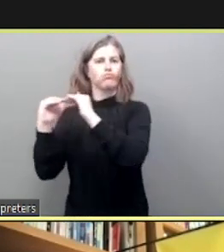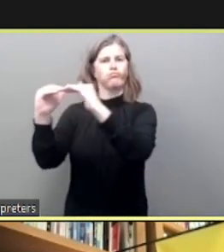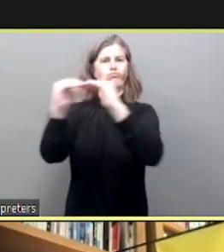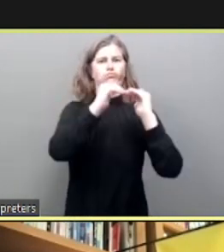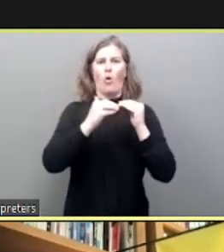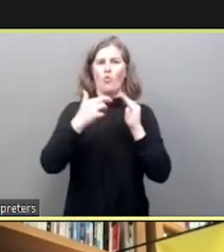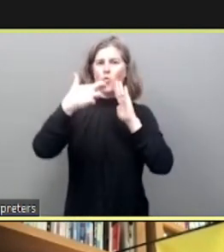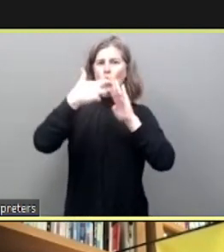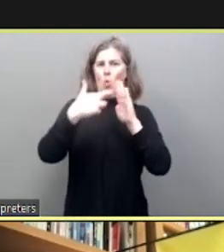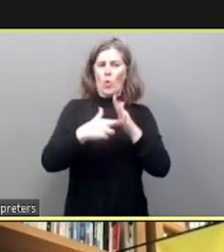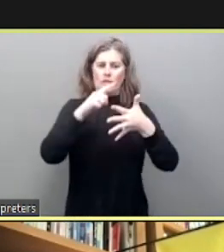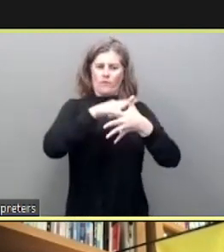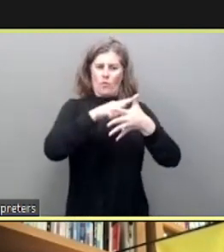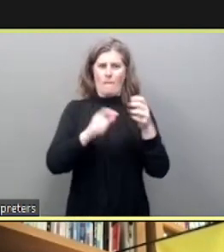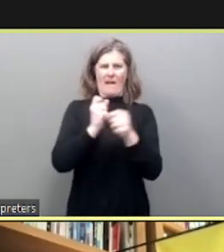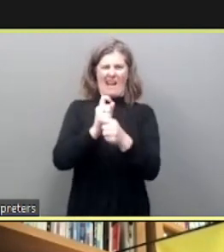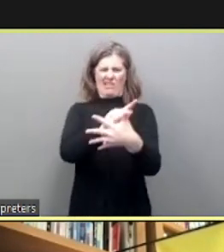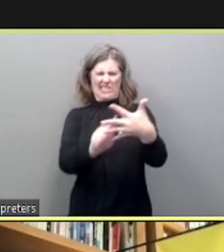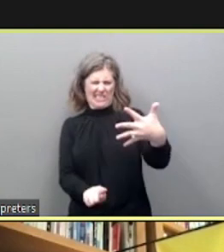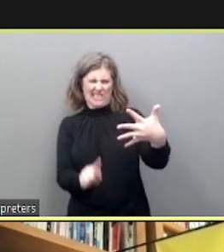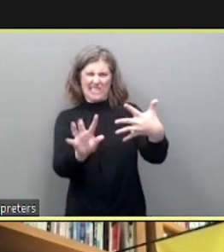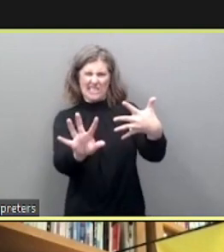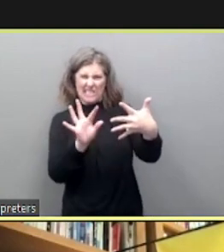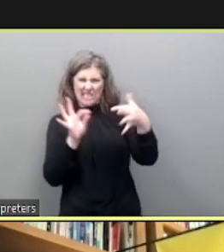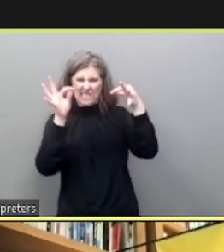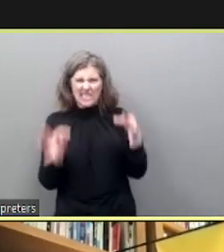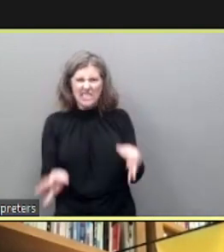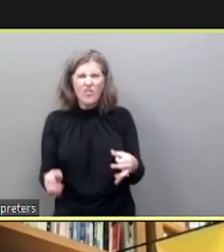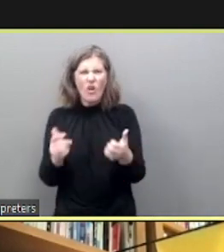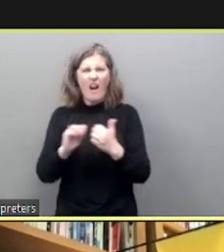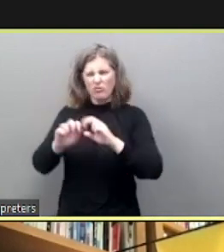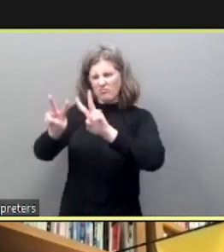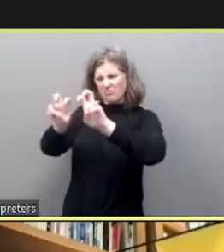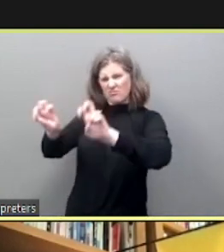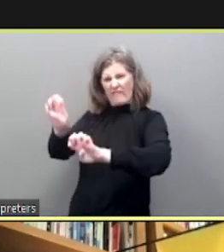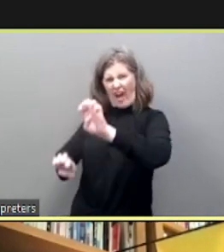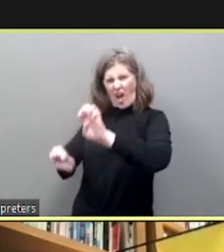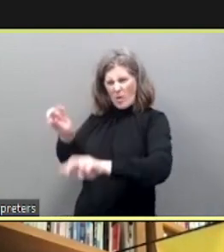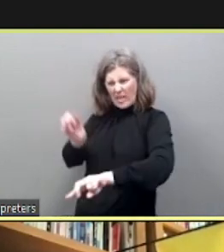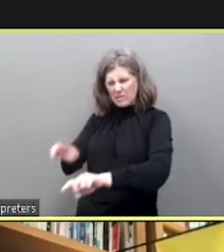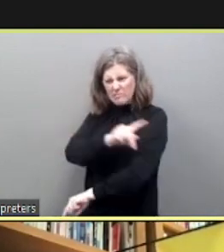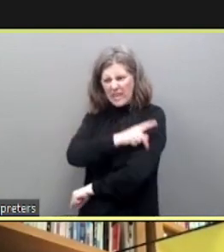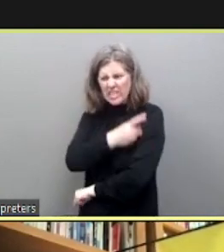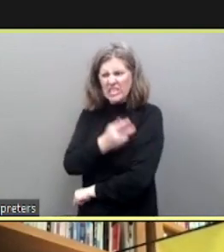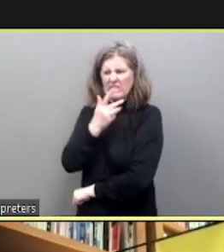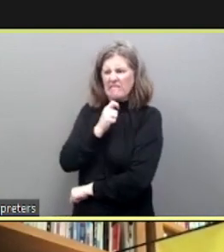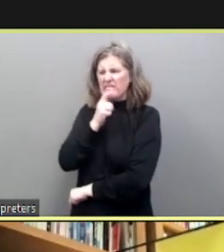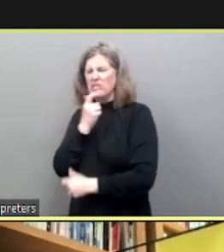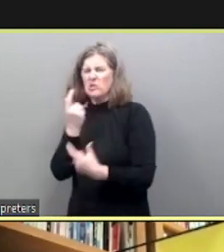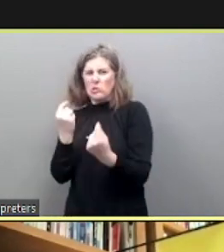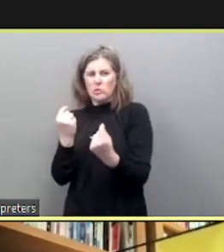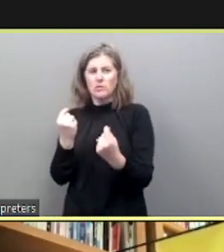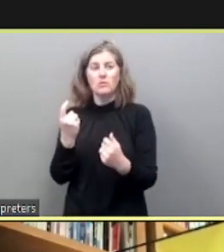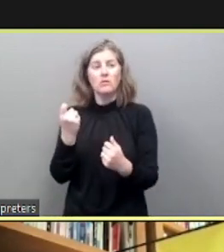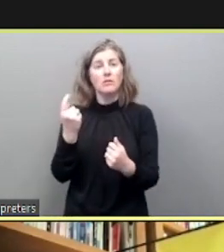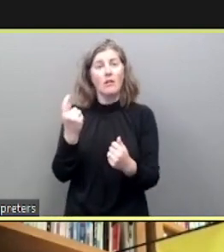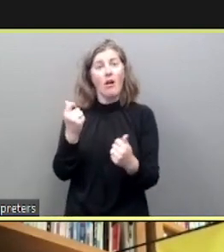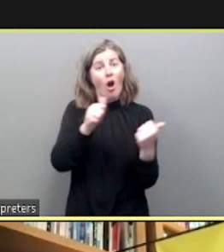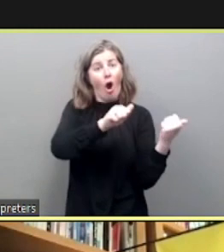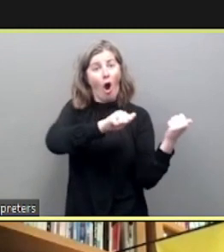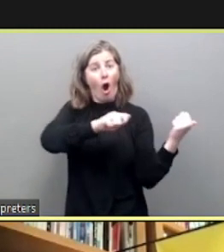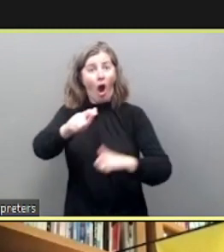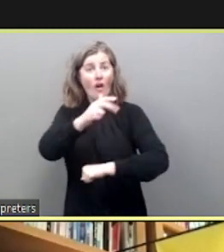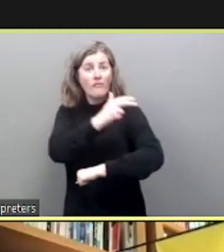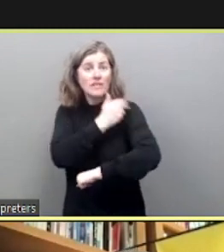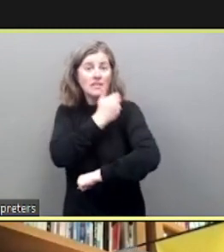for making those decisions, for evaluating patients. And it isn't every facility in the state